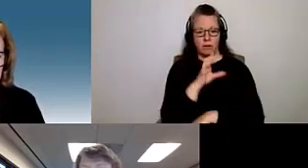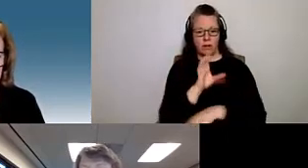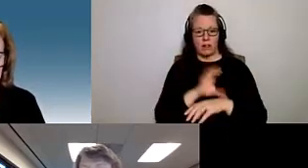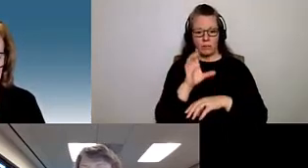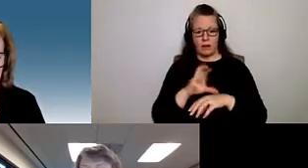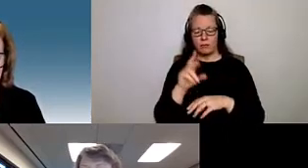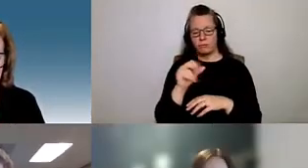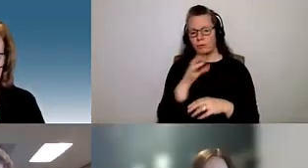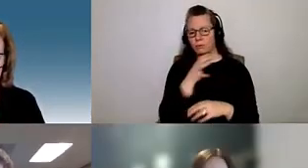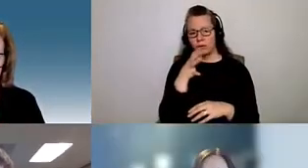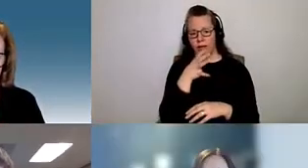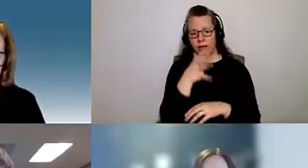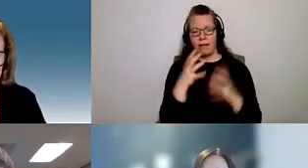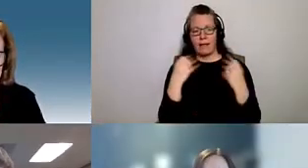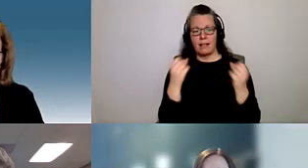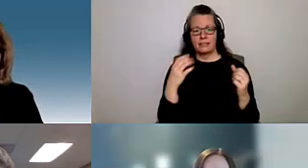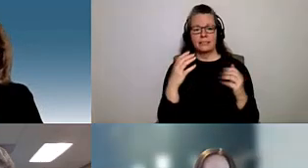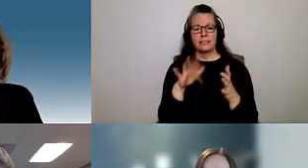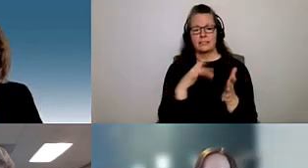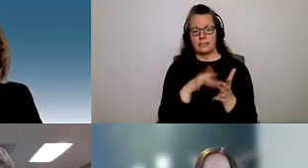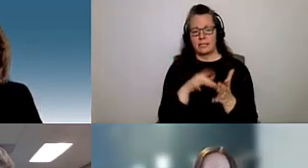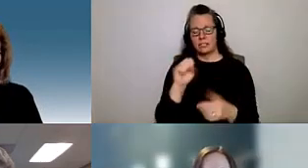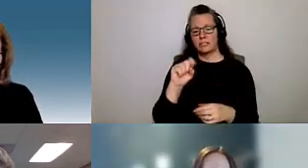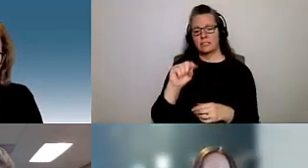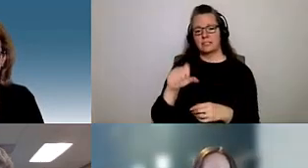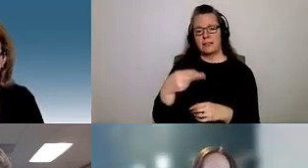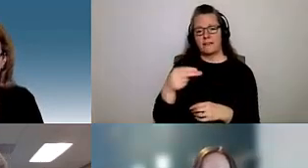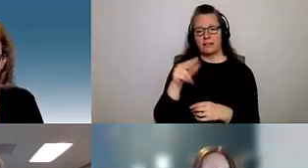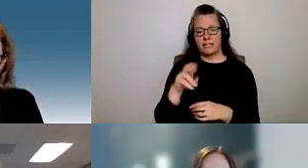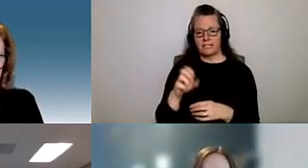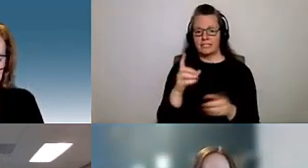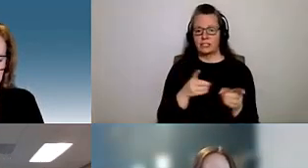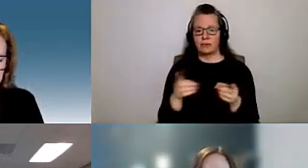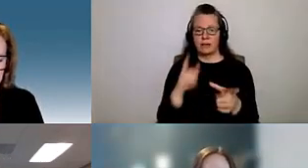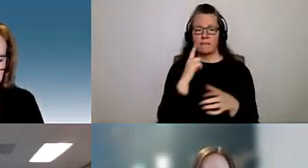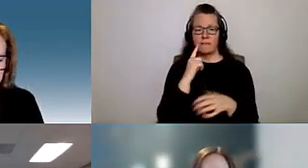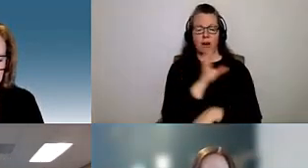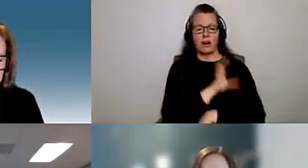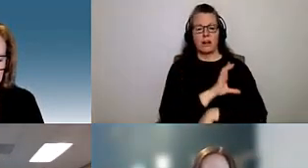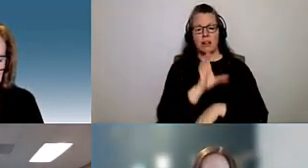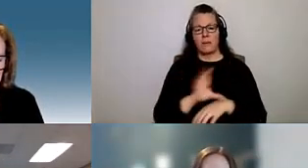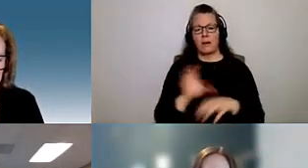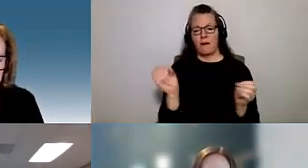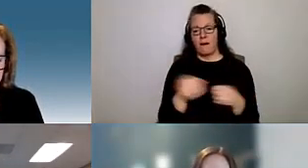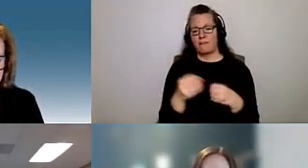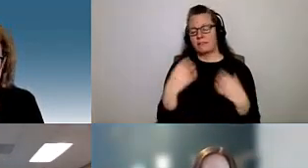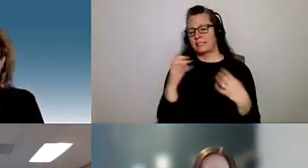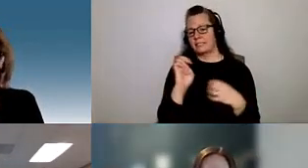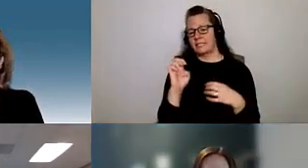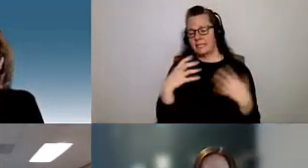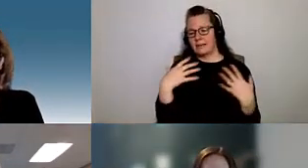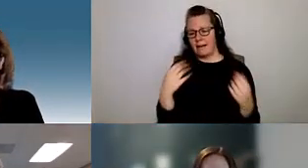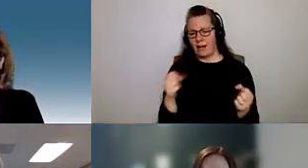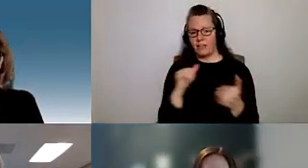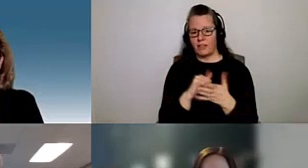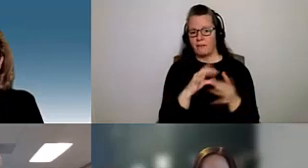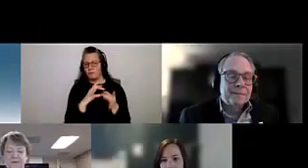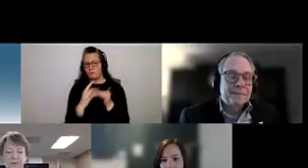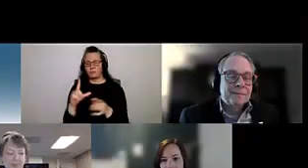the Colorado Office of eHealth Innovation, which reports into our Lieutenant Governor. So with that, Nancy, I will turn it over to